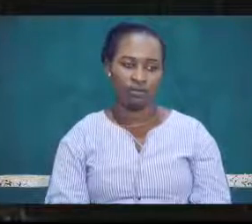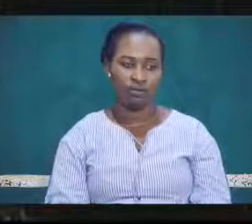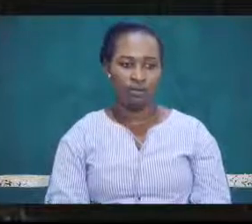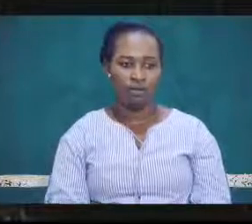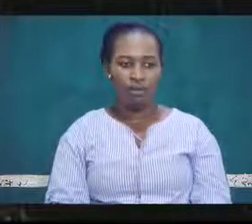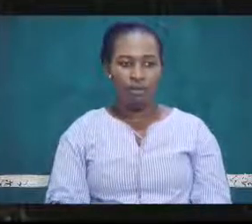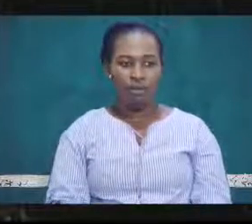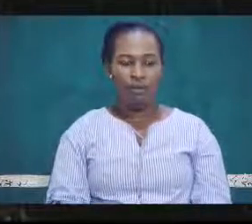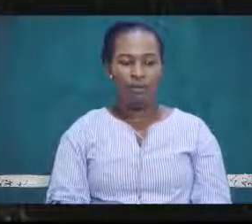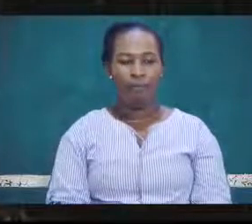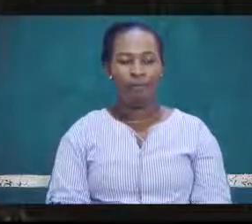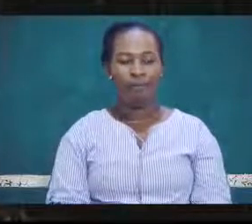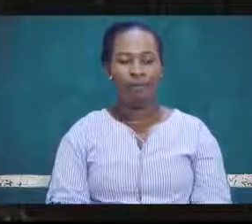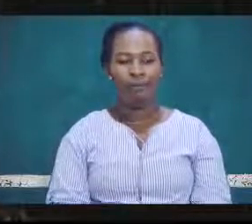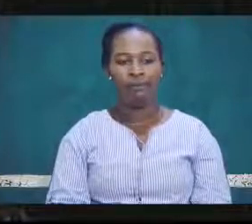another